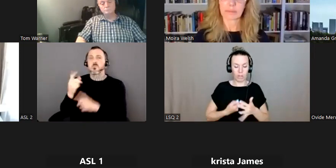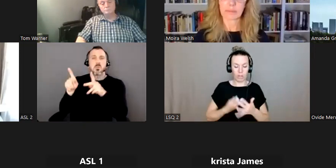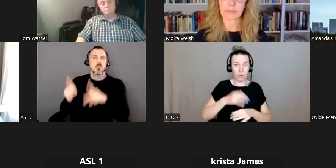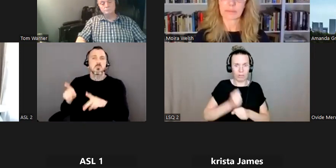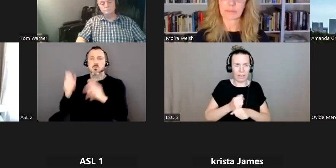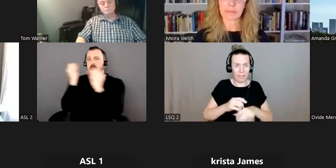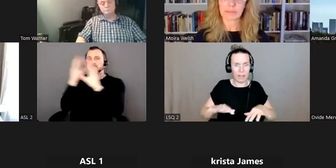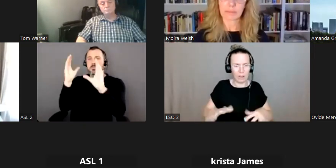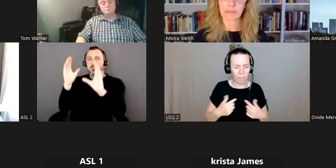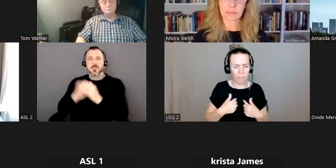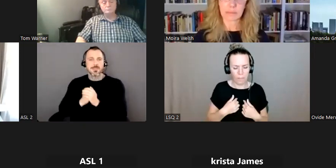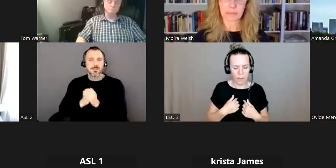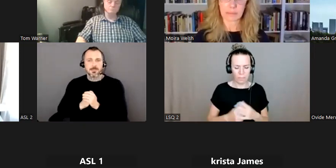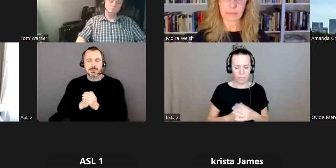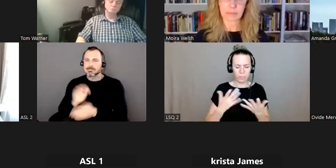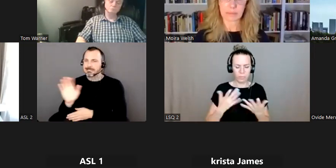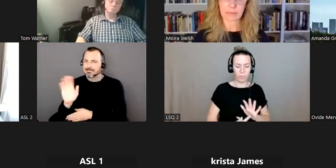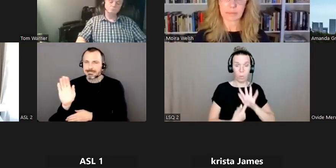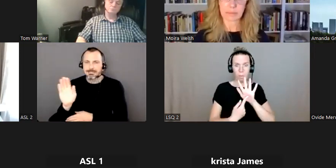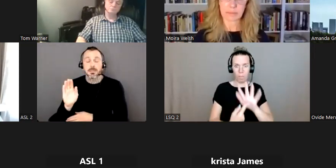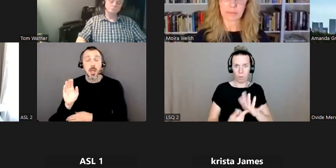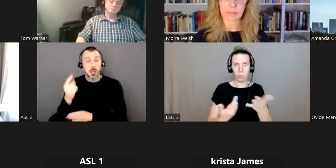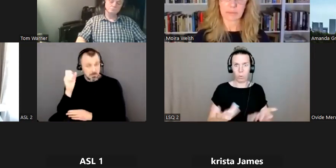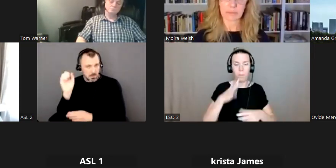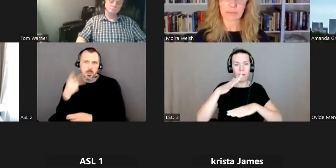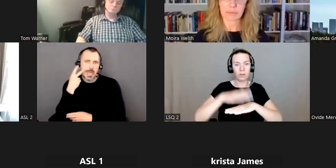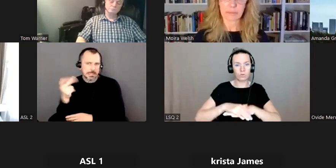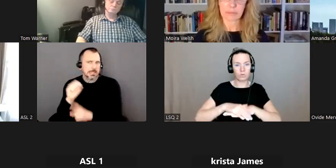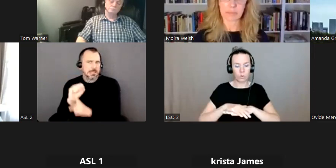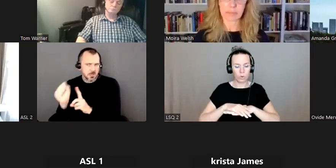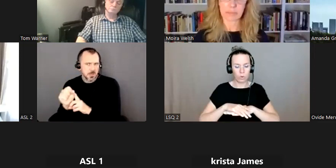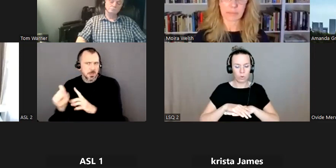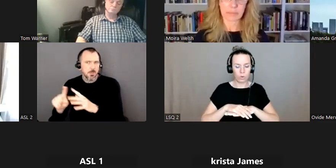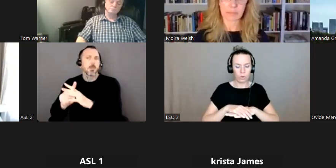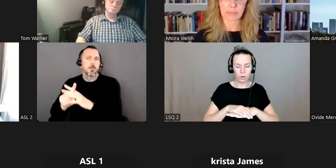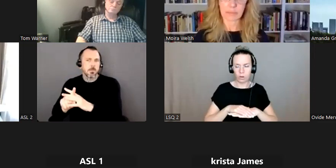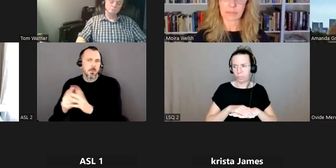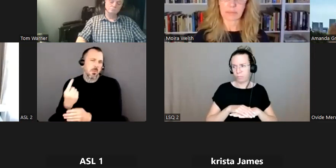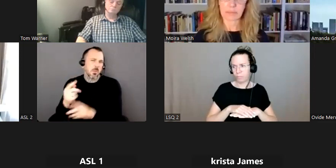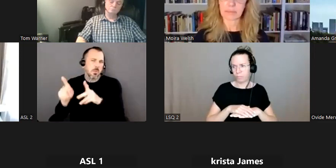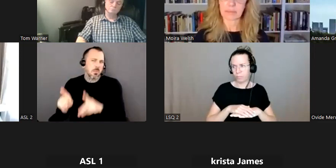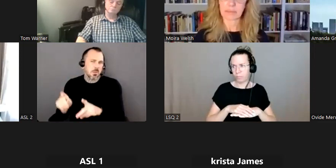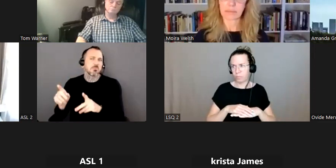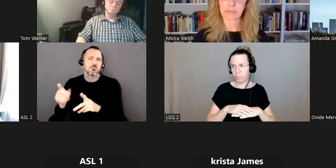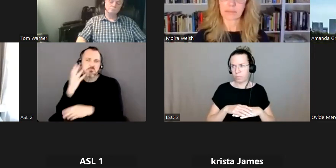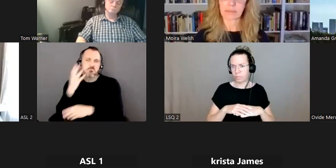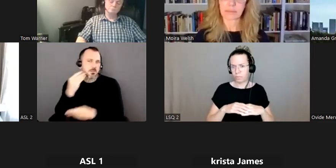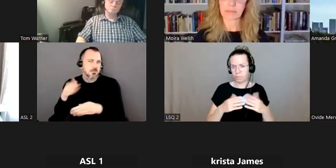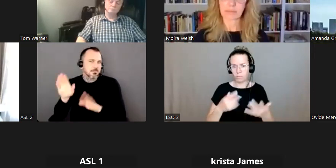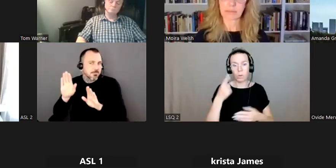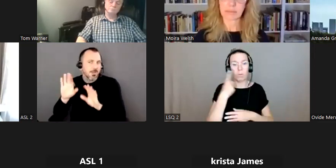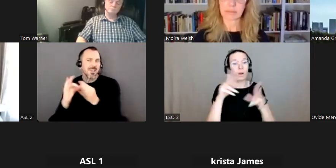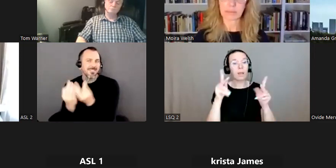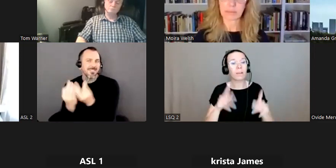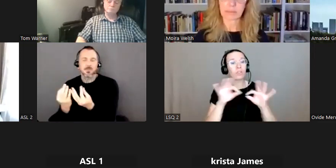push is to talk about how, yes, it happened. We see it as happening to particular people in families and situations, but I